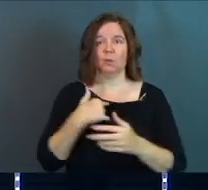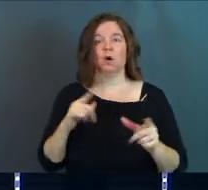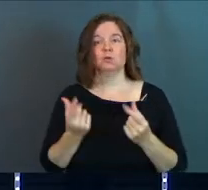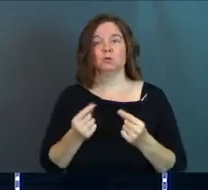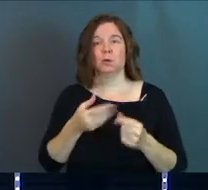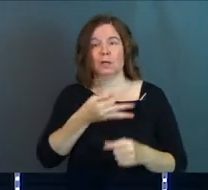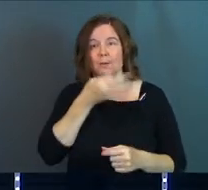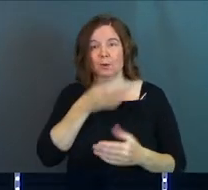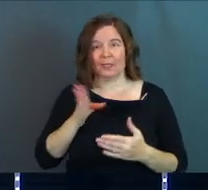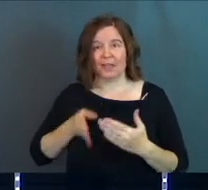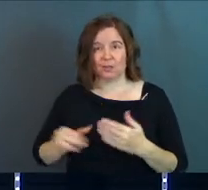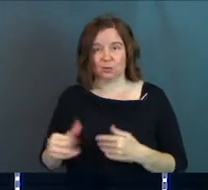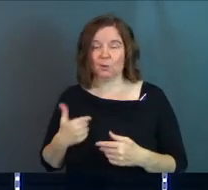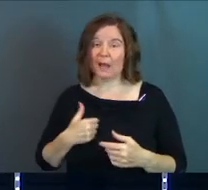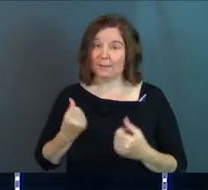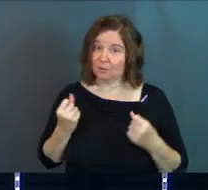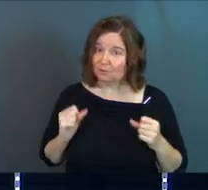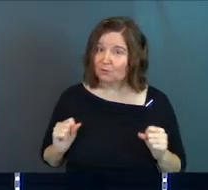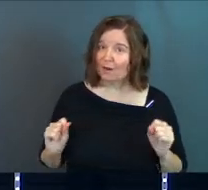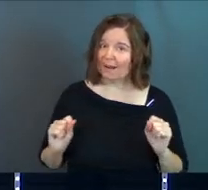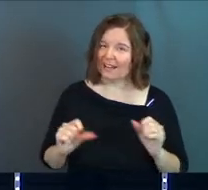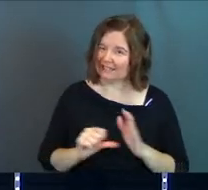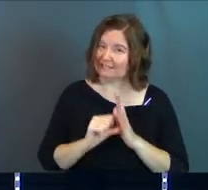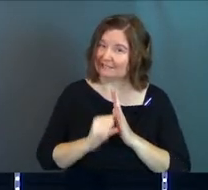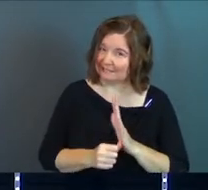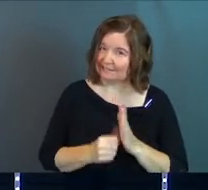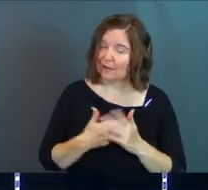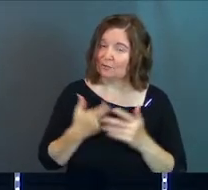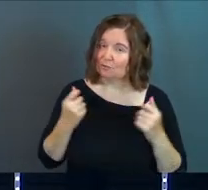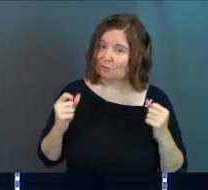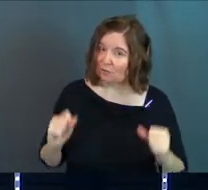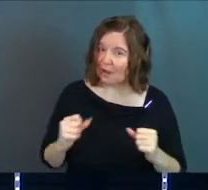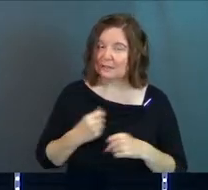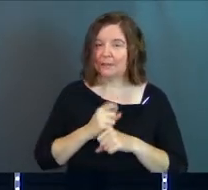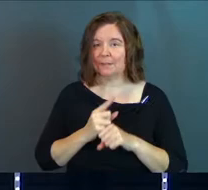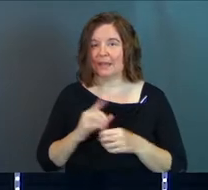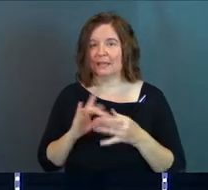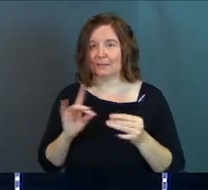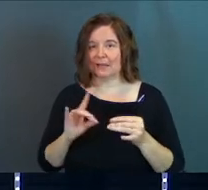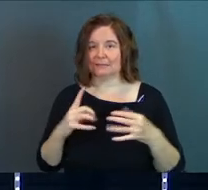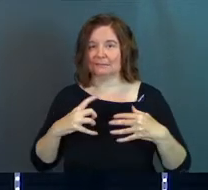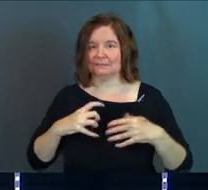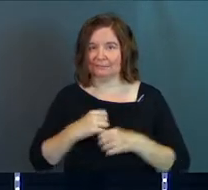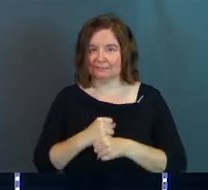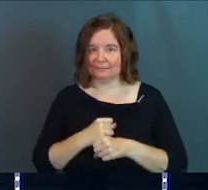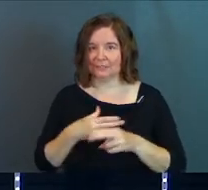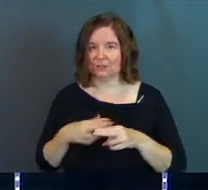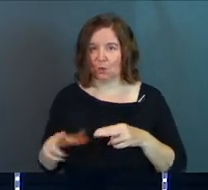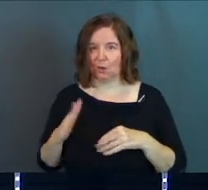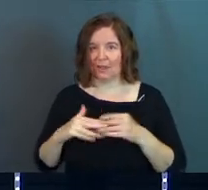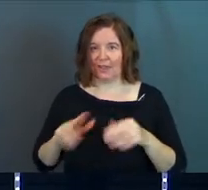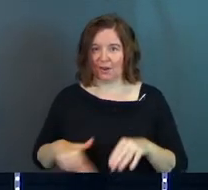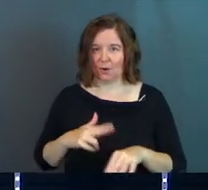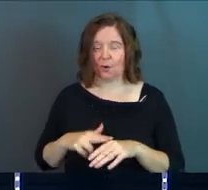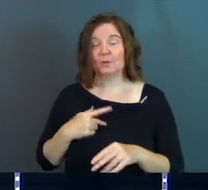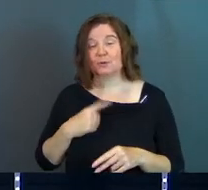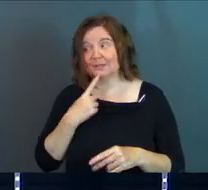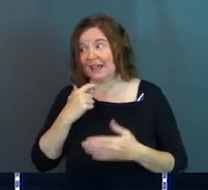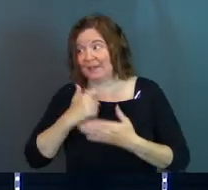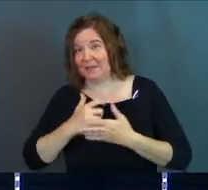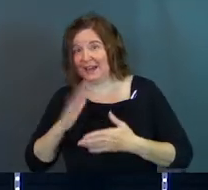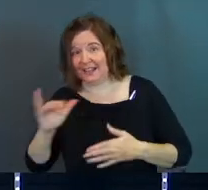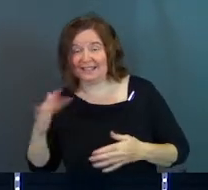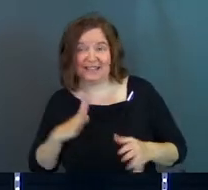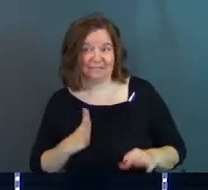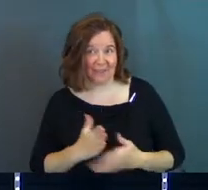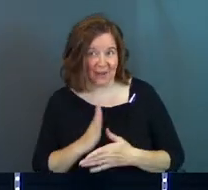the end. So I'm going to try, and the emphasis on the word try, to make this message just a little bit shorter than normal. You can say amen to